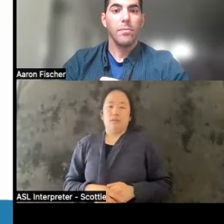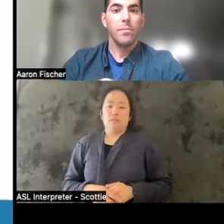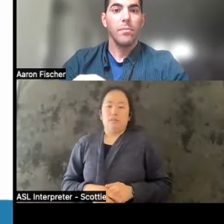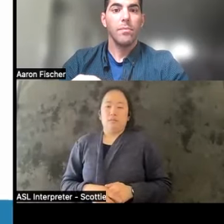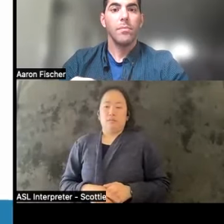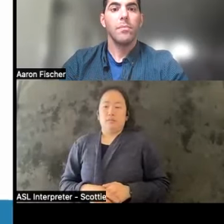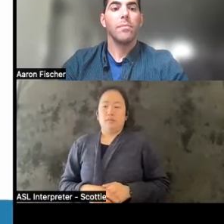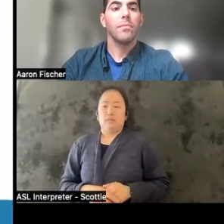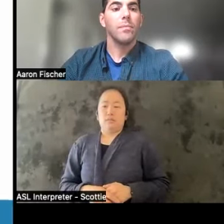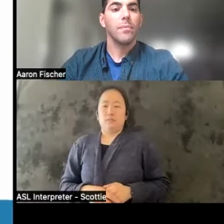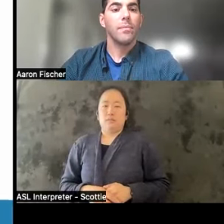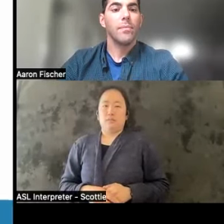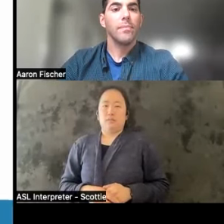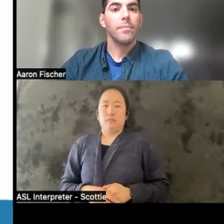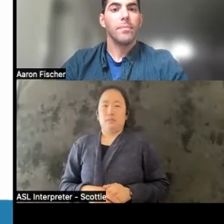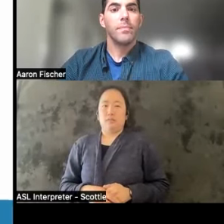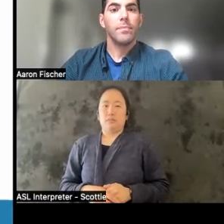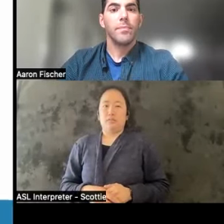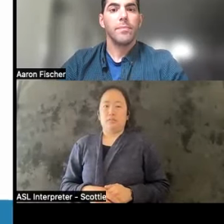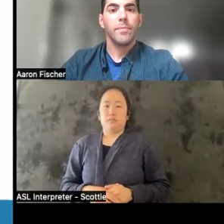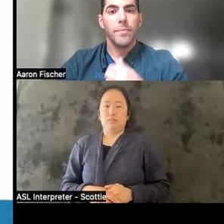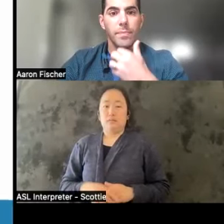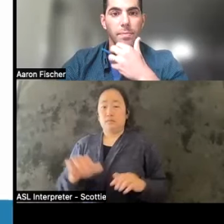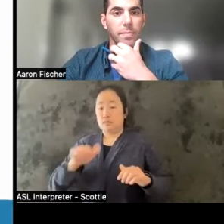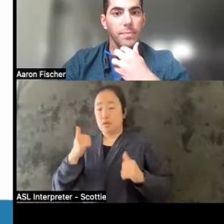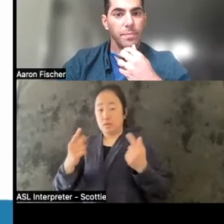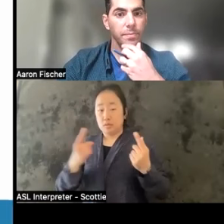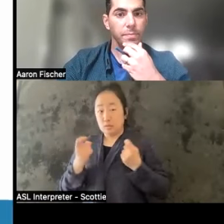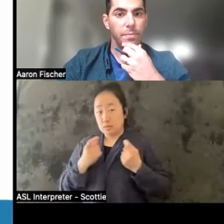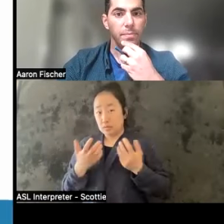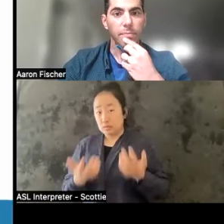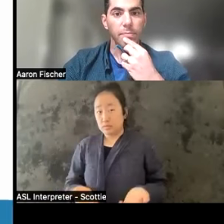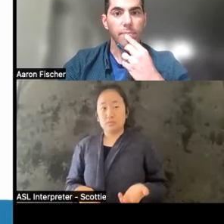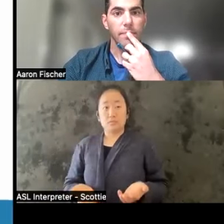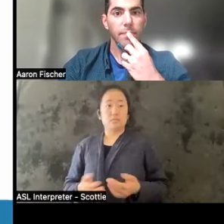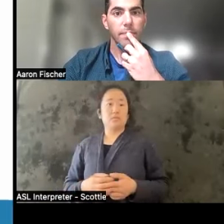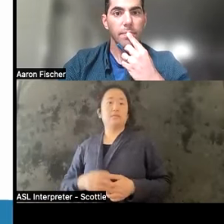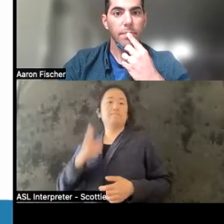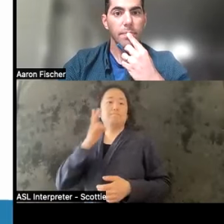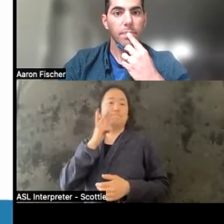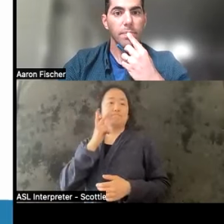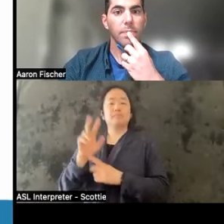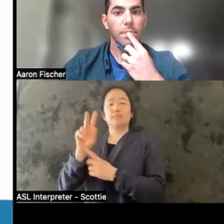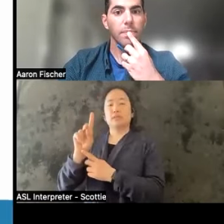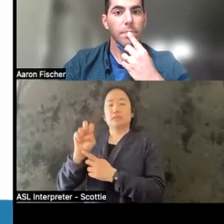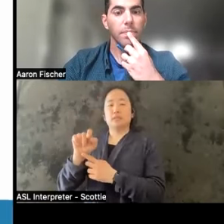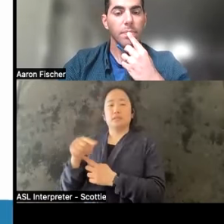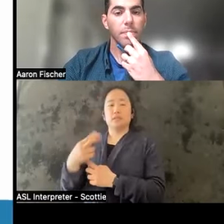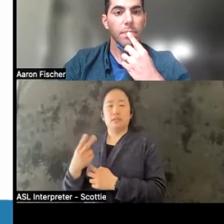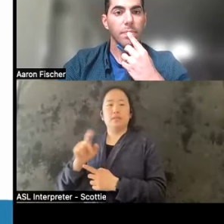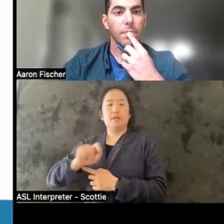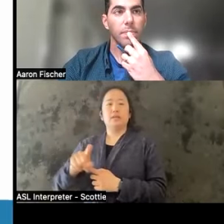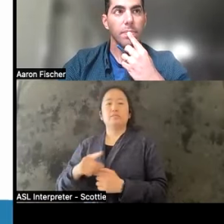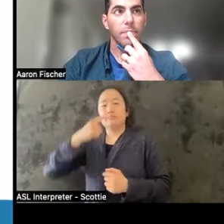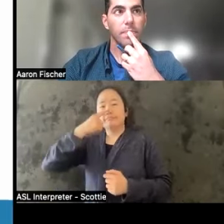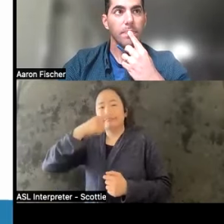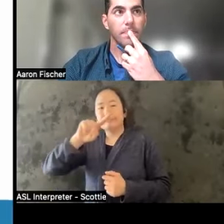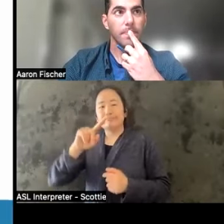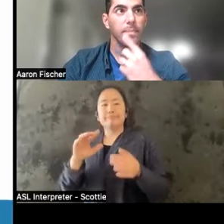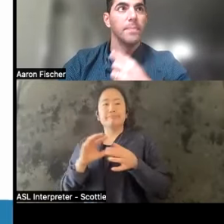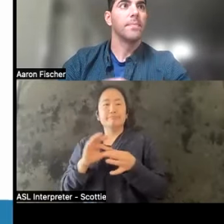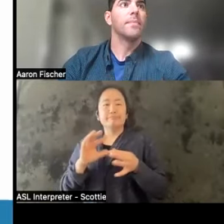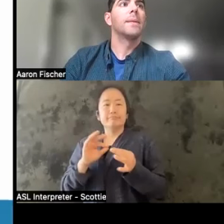So if there are other questions, we have, let's see, Keith asked, please address how to advocate